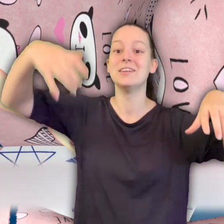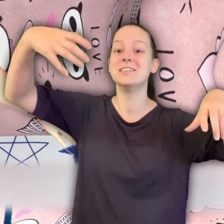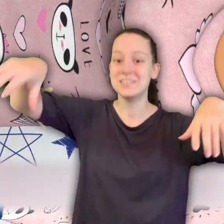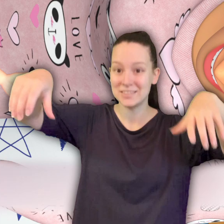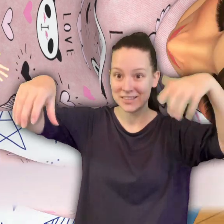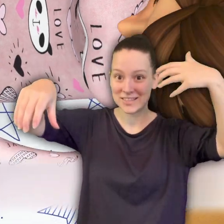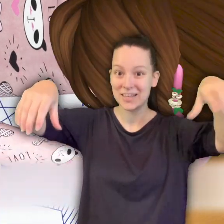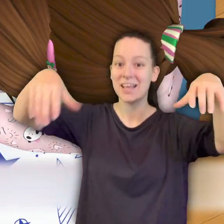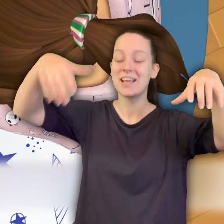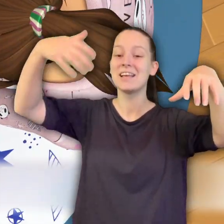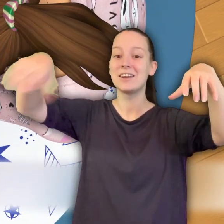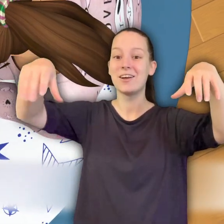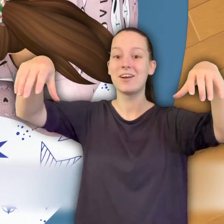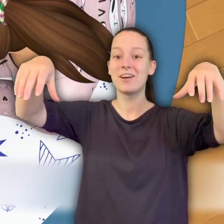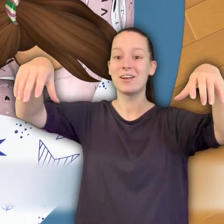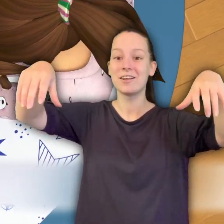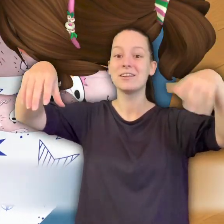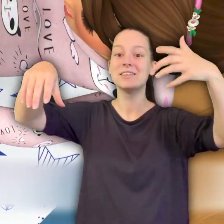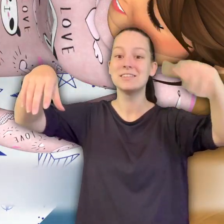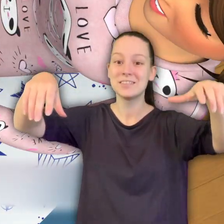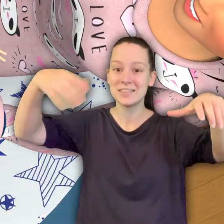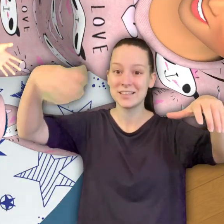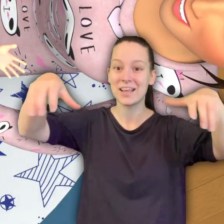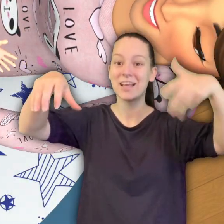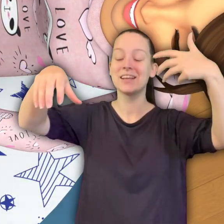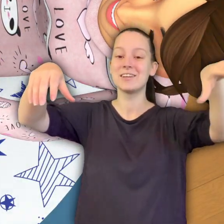DING DANG DONG